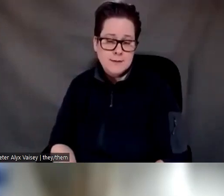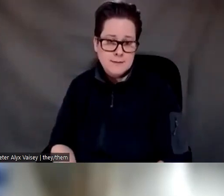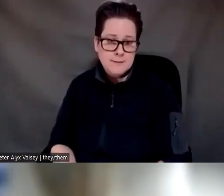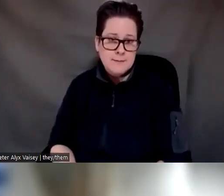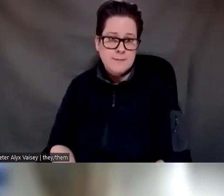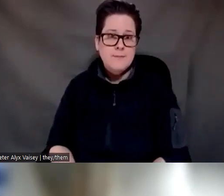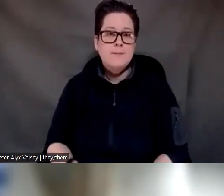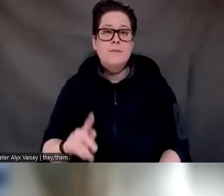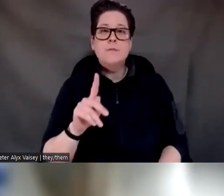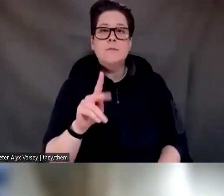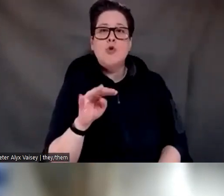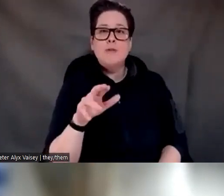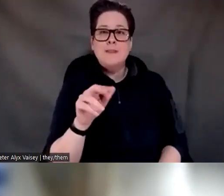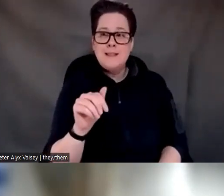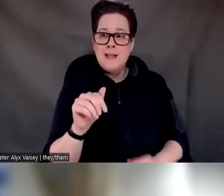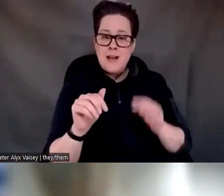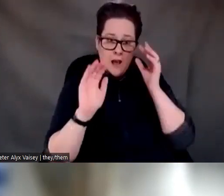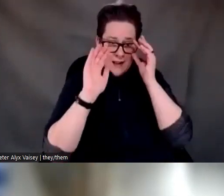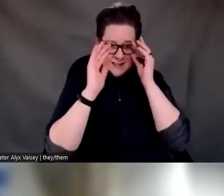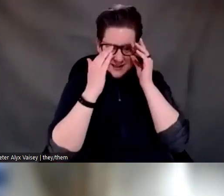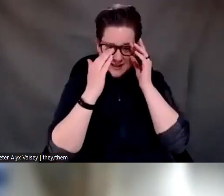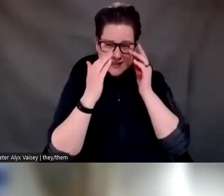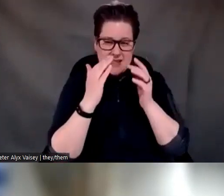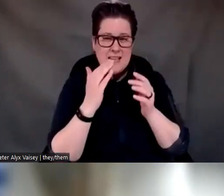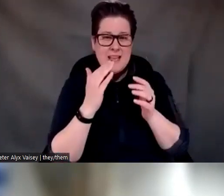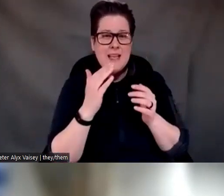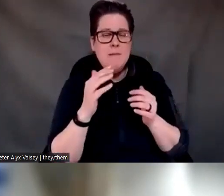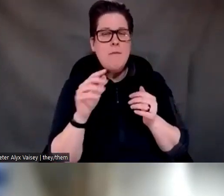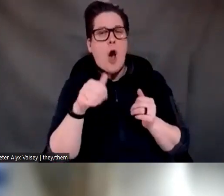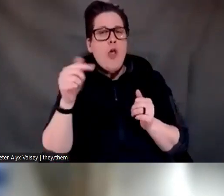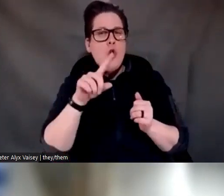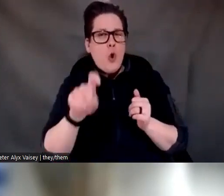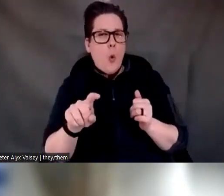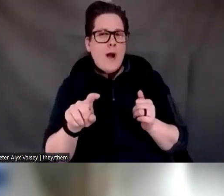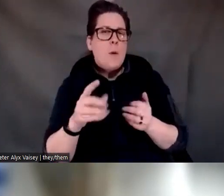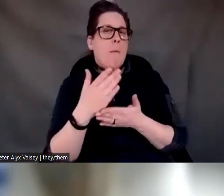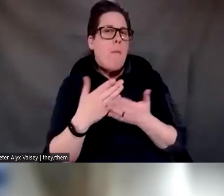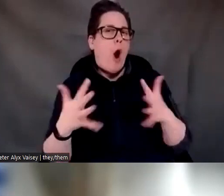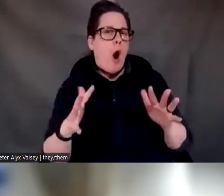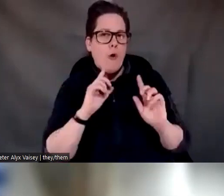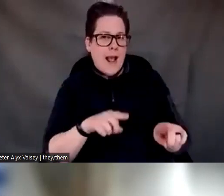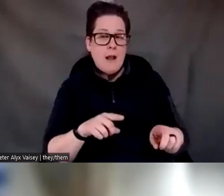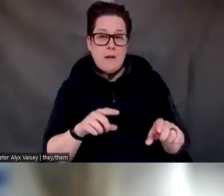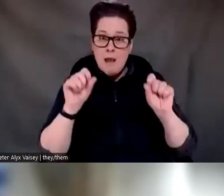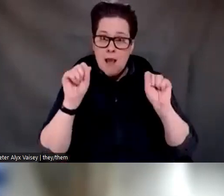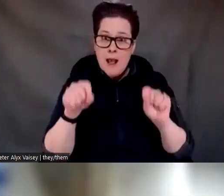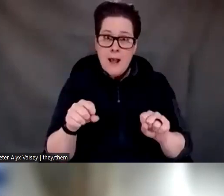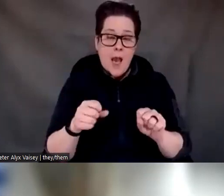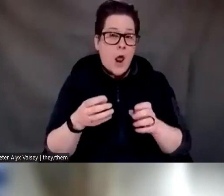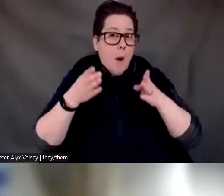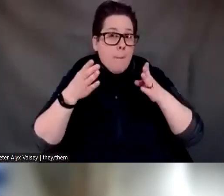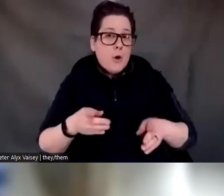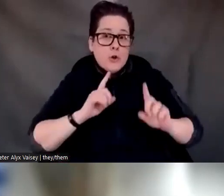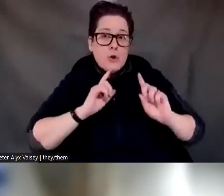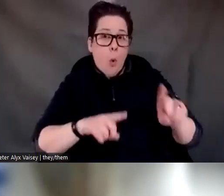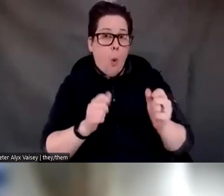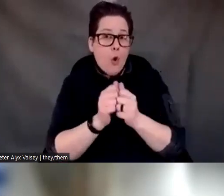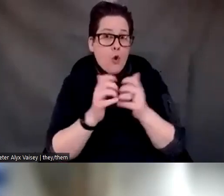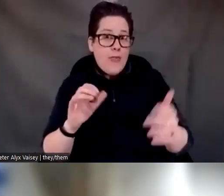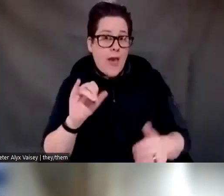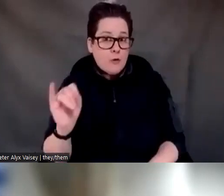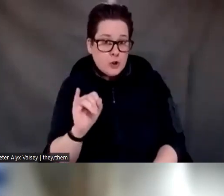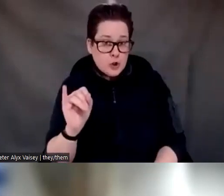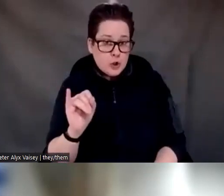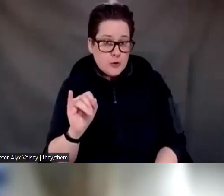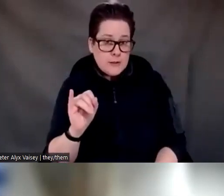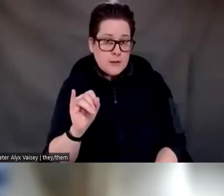So it looks like we actually answered part of this other question. Can a person order the FIT test if they have no insurance? So Sparkle, that